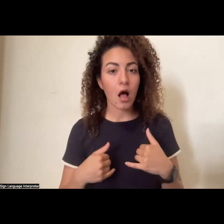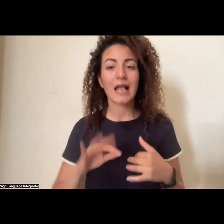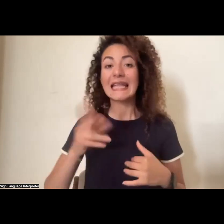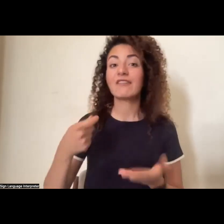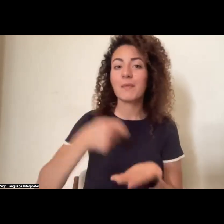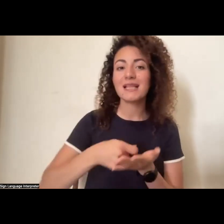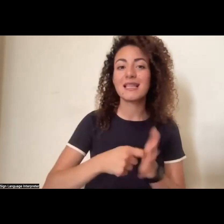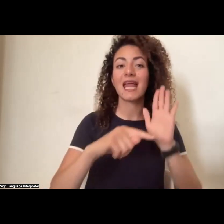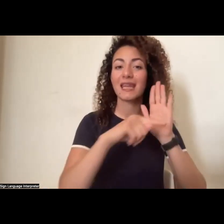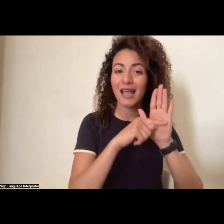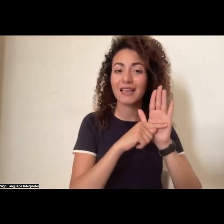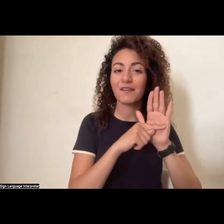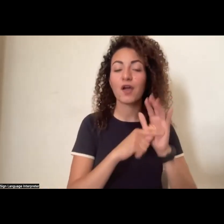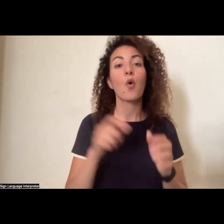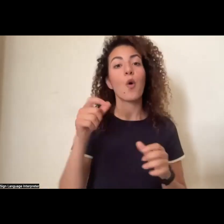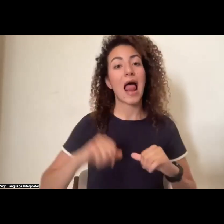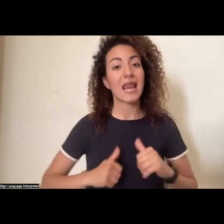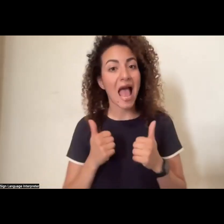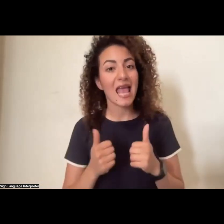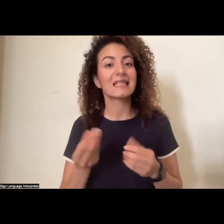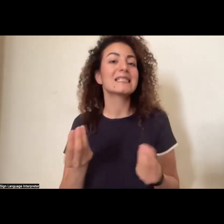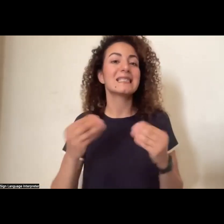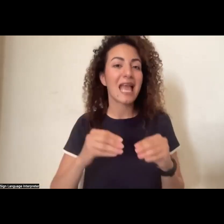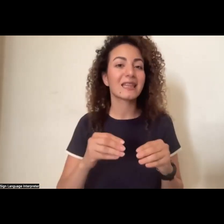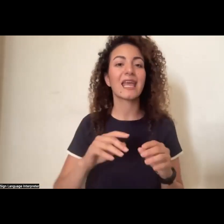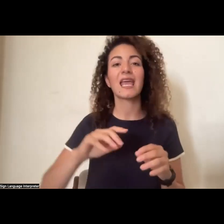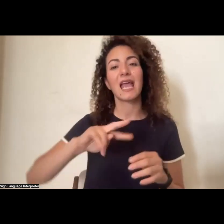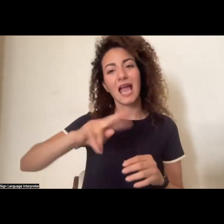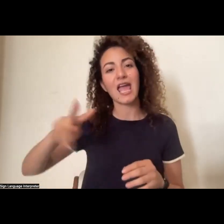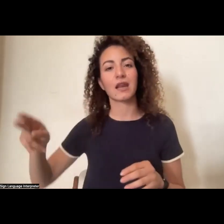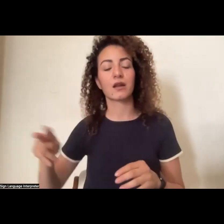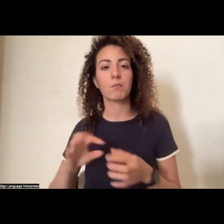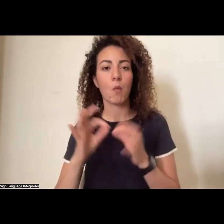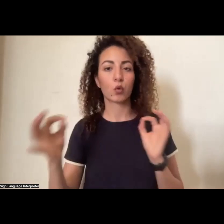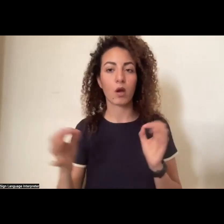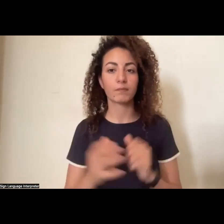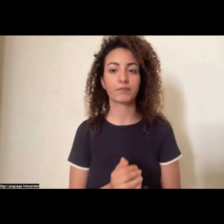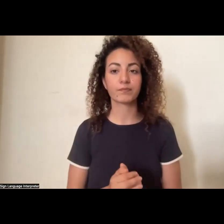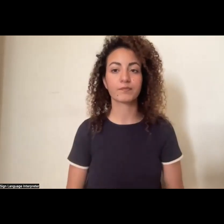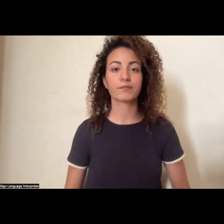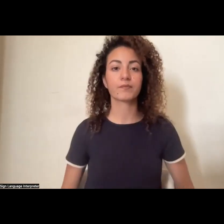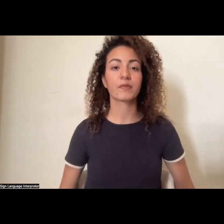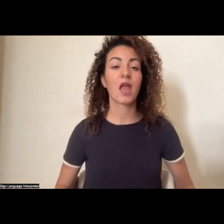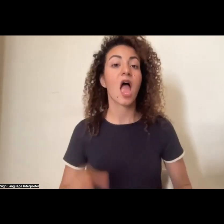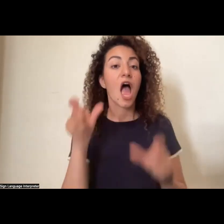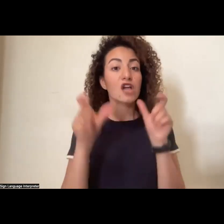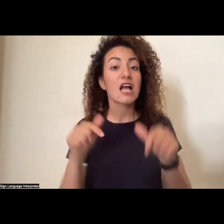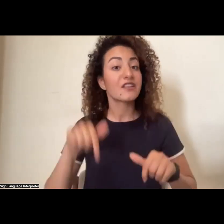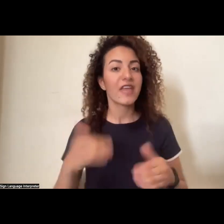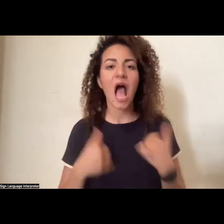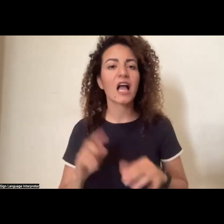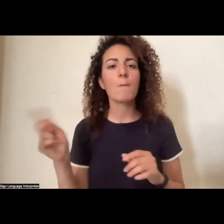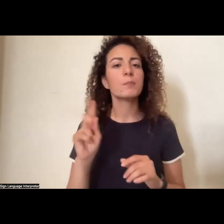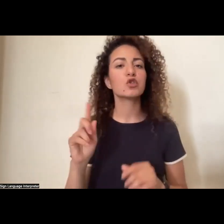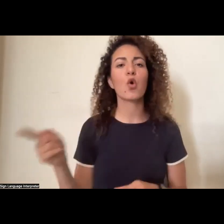a disability. And this is also to say that people with disability are not a homogeneous group, as we all know.